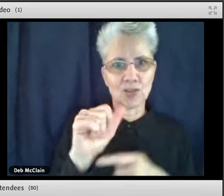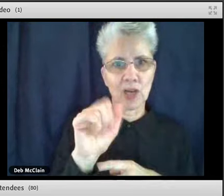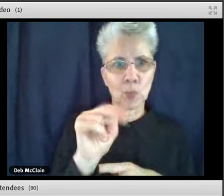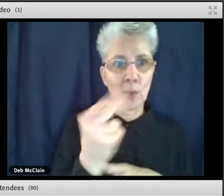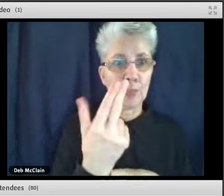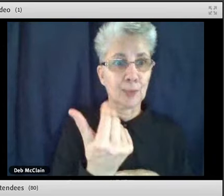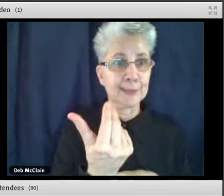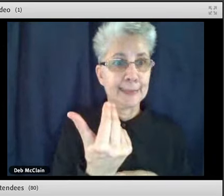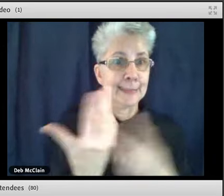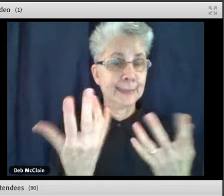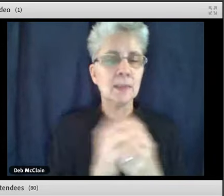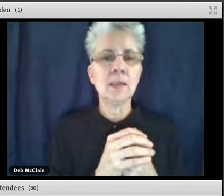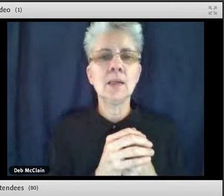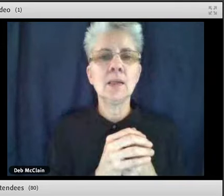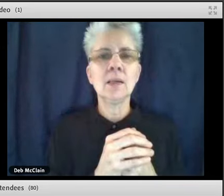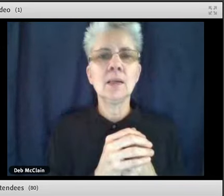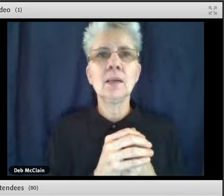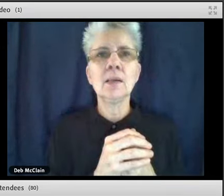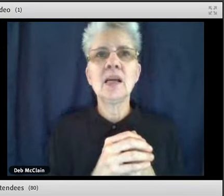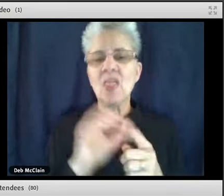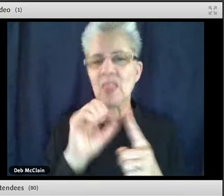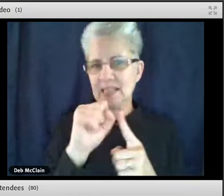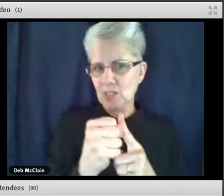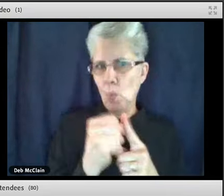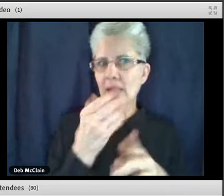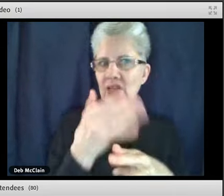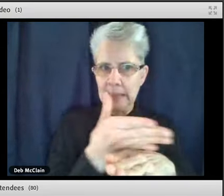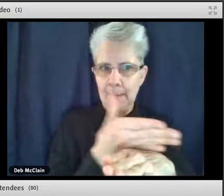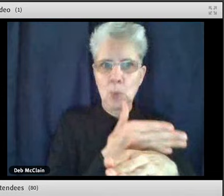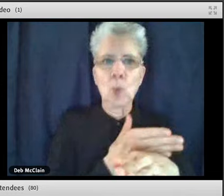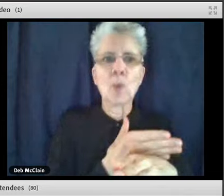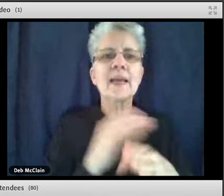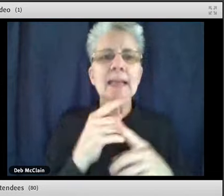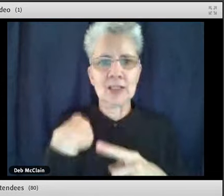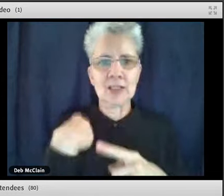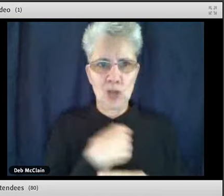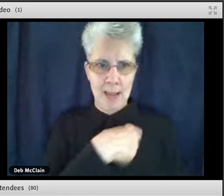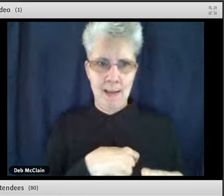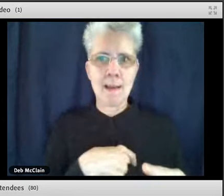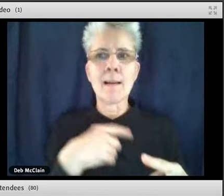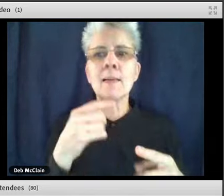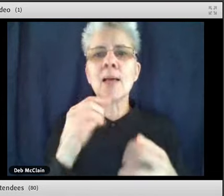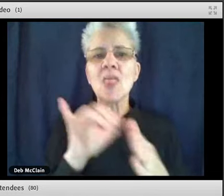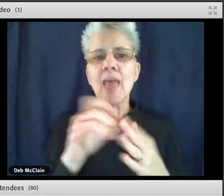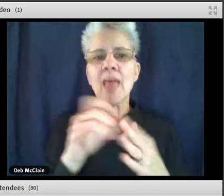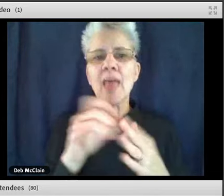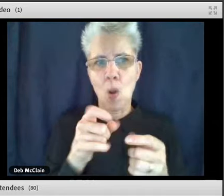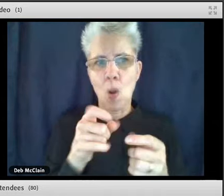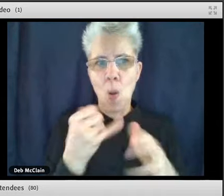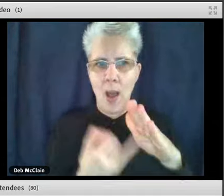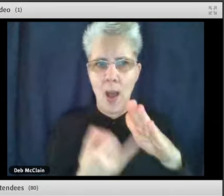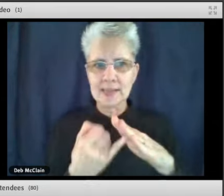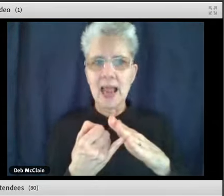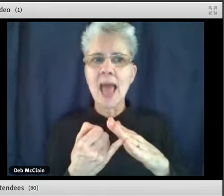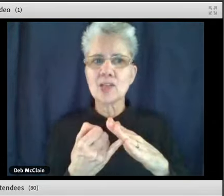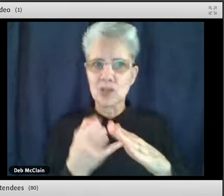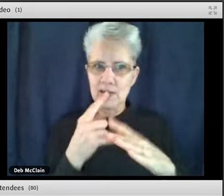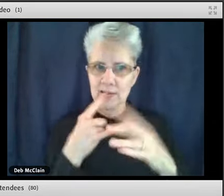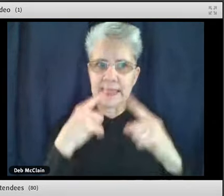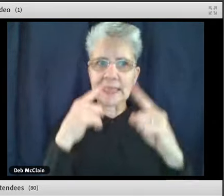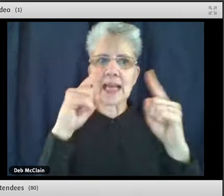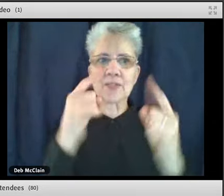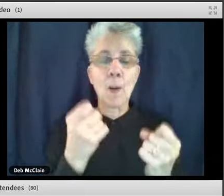and 5% it's critical or fatal. But for most people it's mild. People are recovering. If you look at the numbers